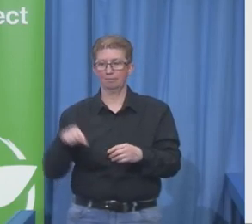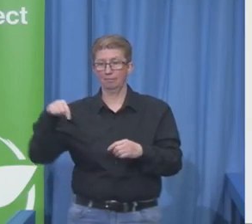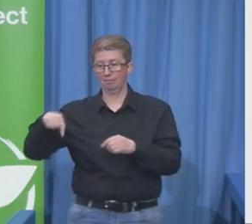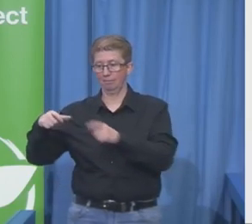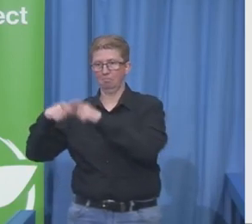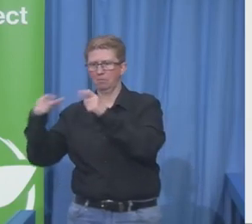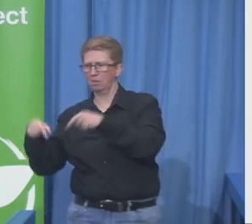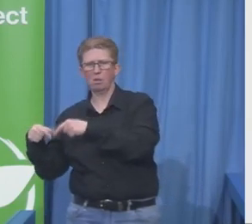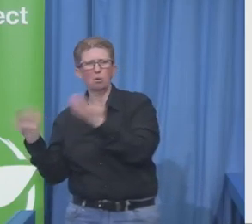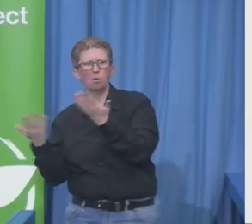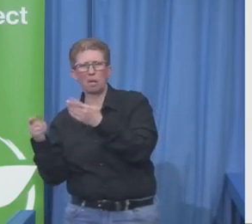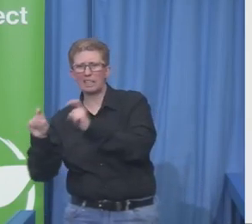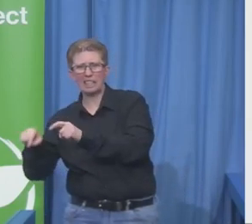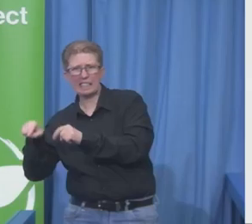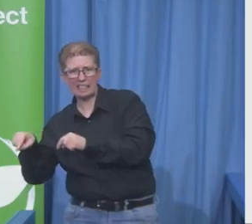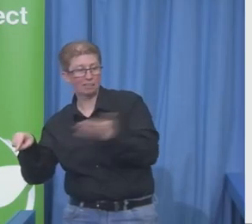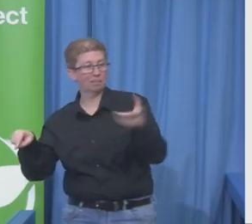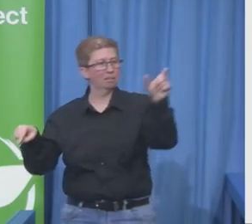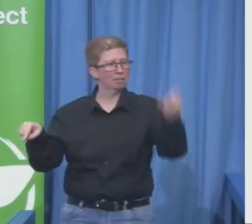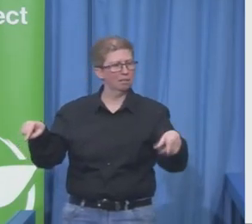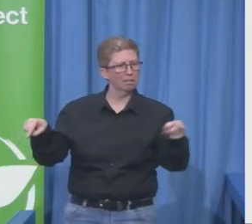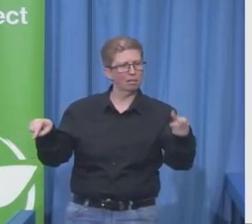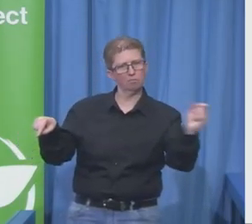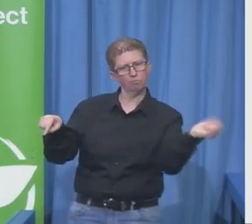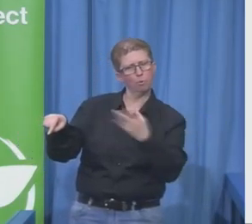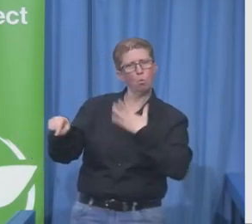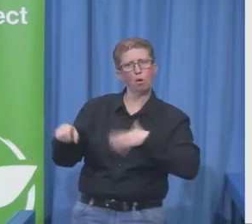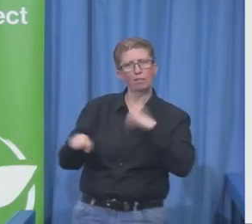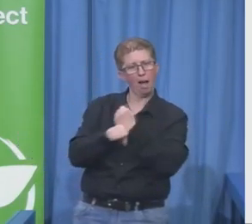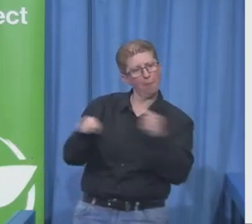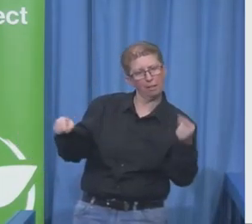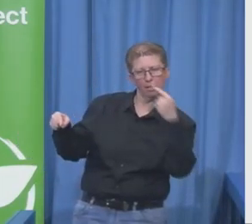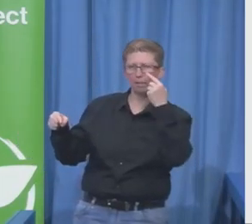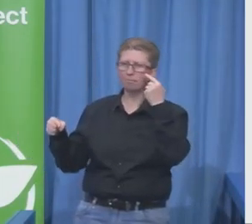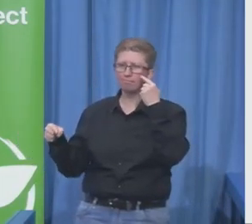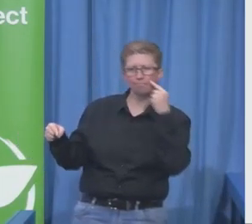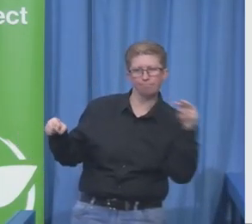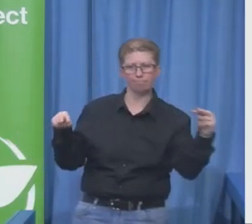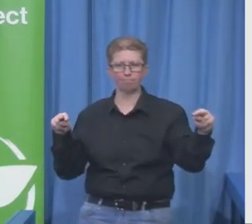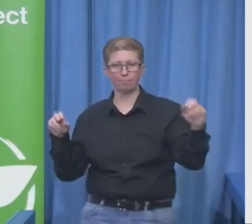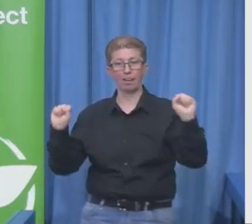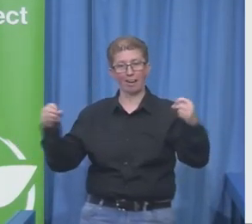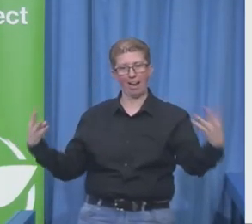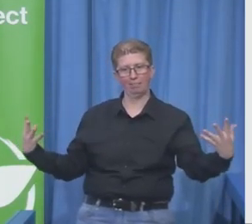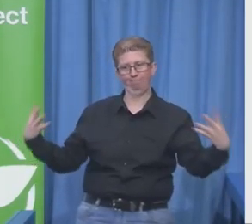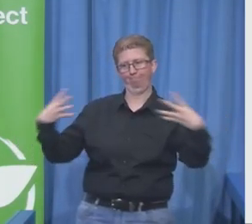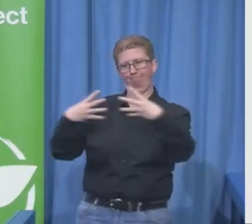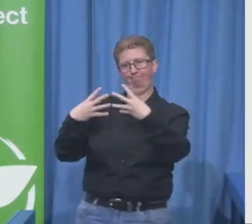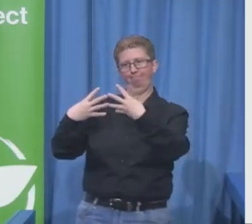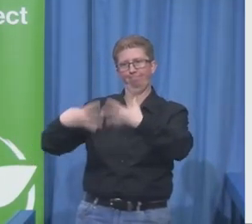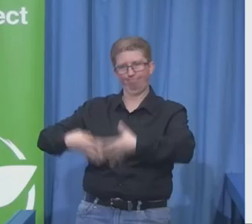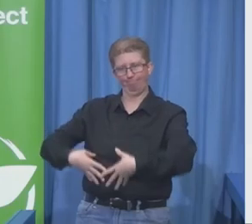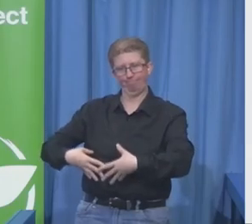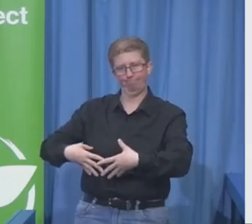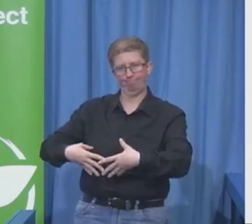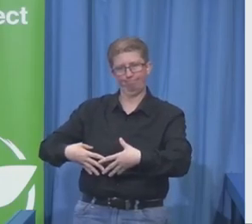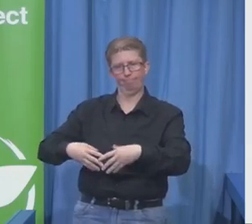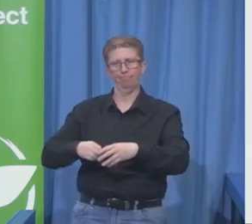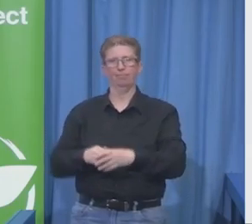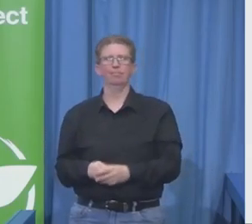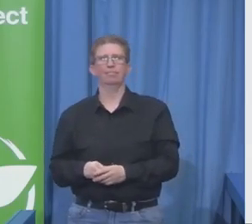engage with them. Manager sensitization is a big activity which happens as part of our